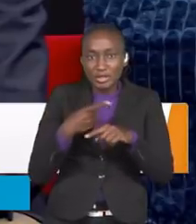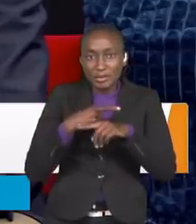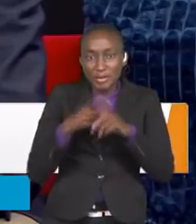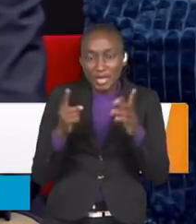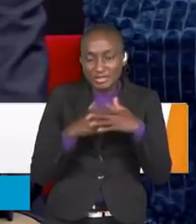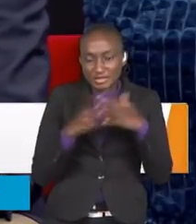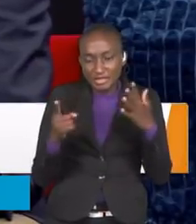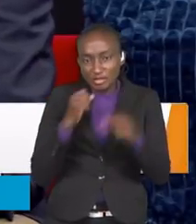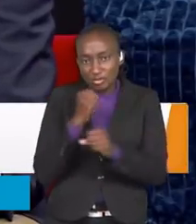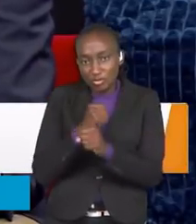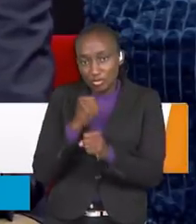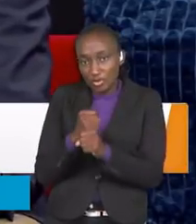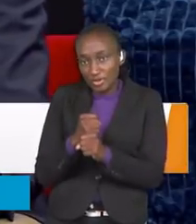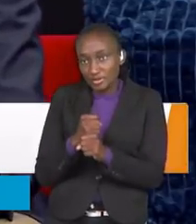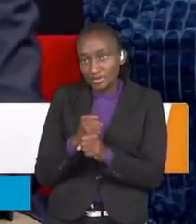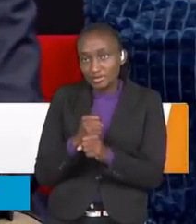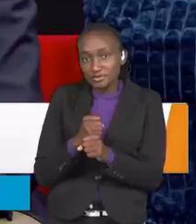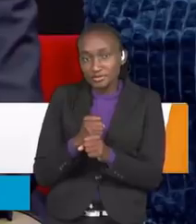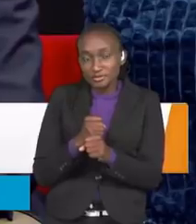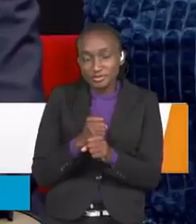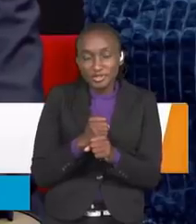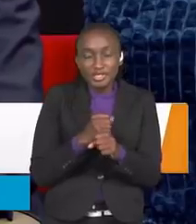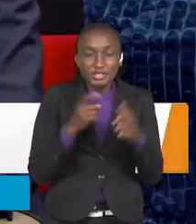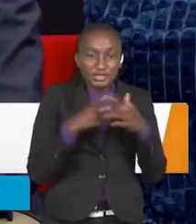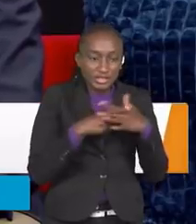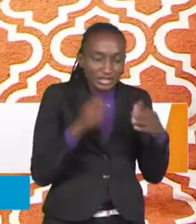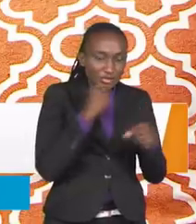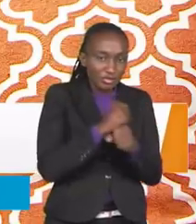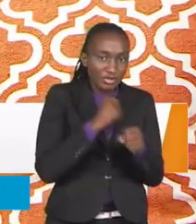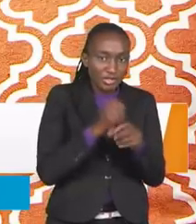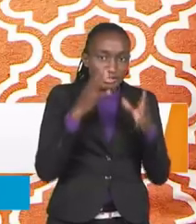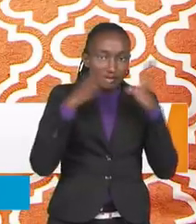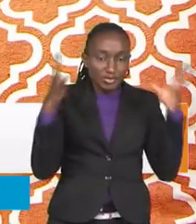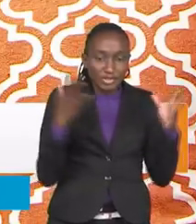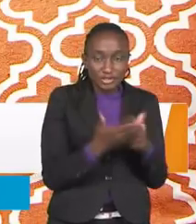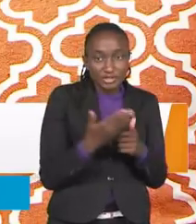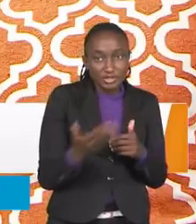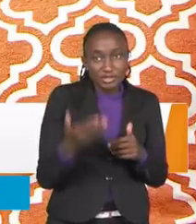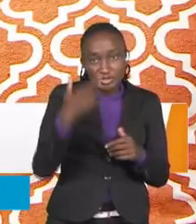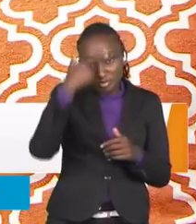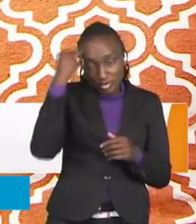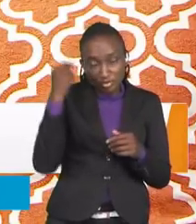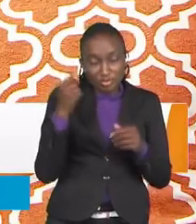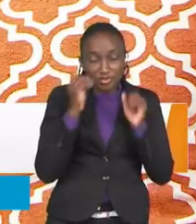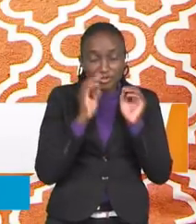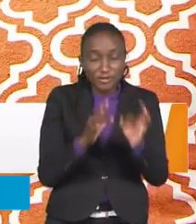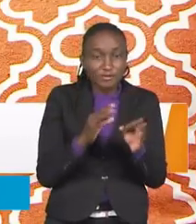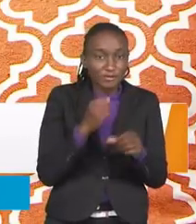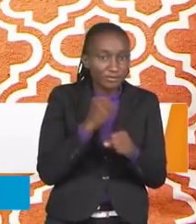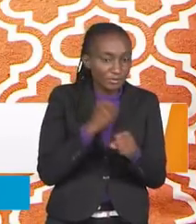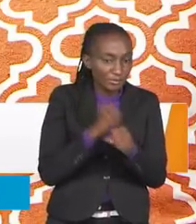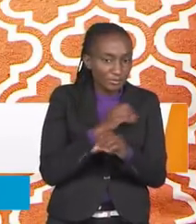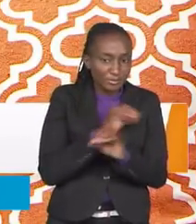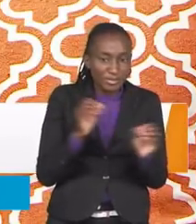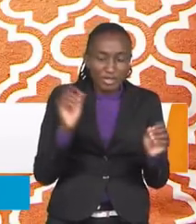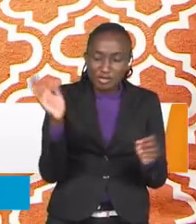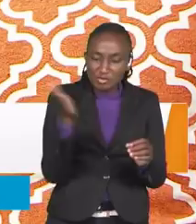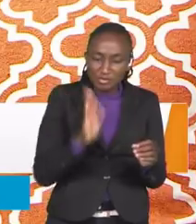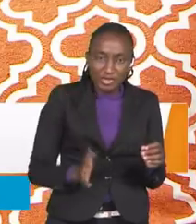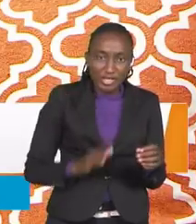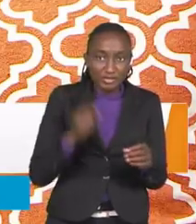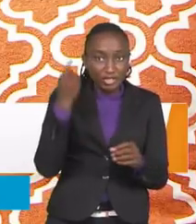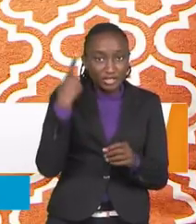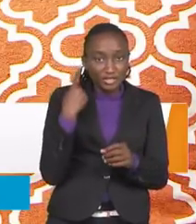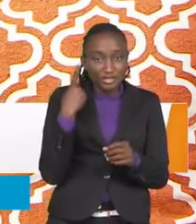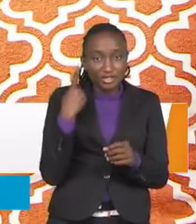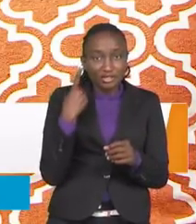that. Getting on the ground is the biggest thing. By the getting on the ground. Because, Nick, if you don't get on the ground, you'll never understand what people's